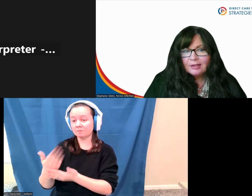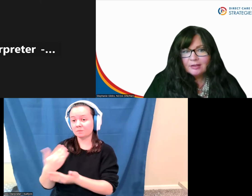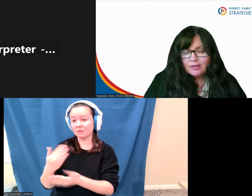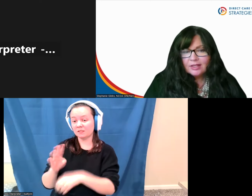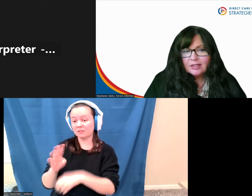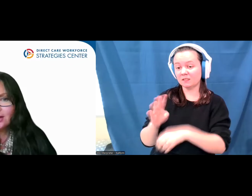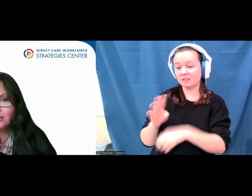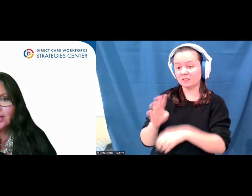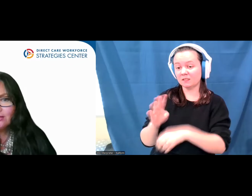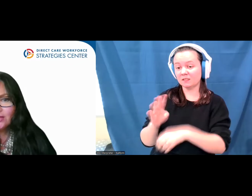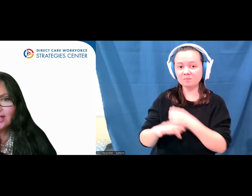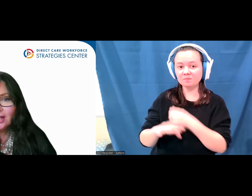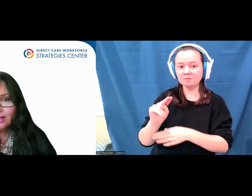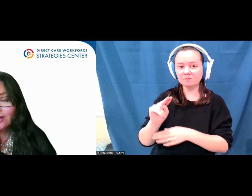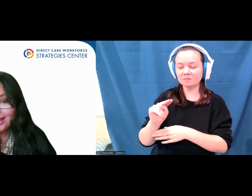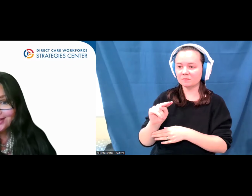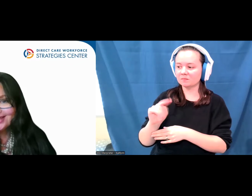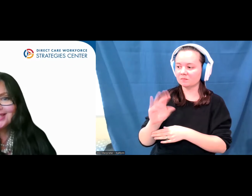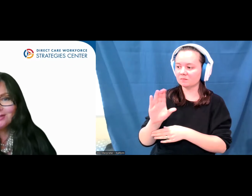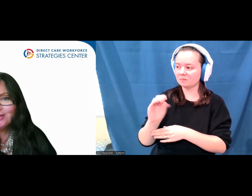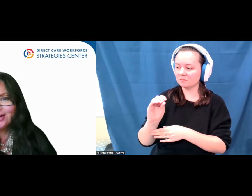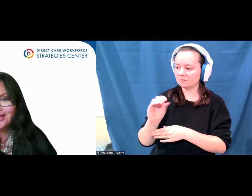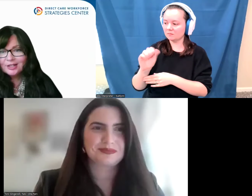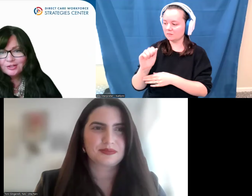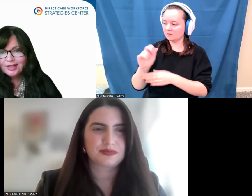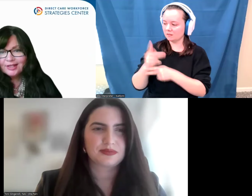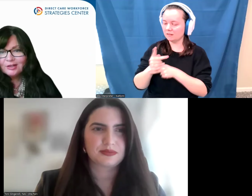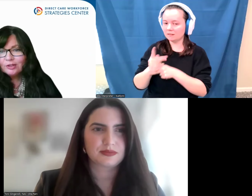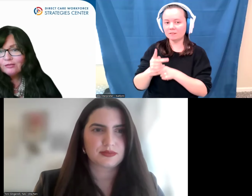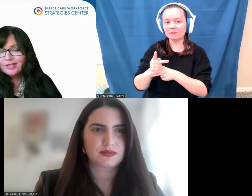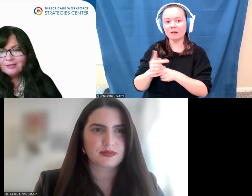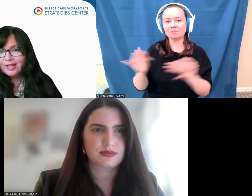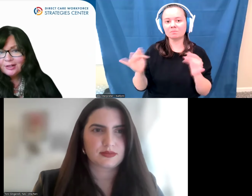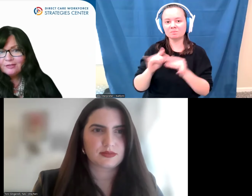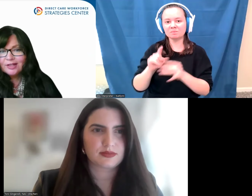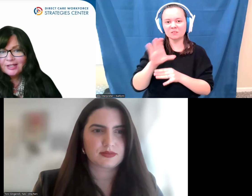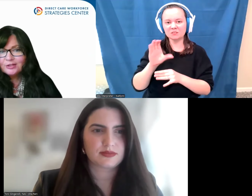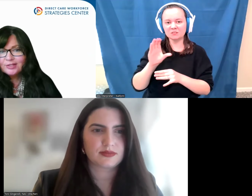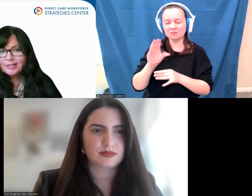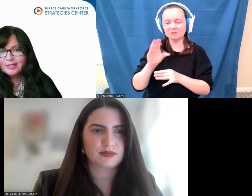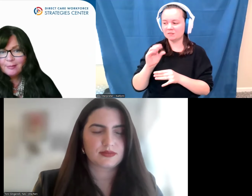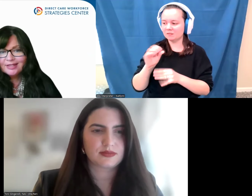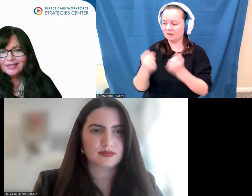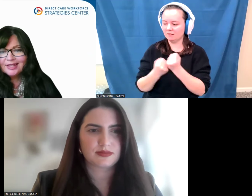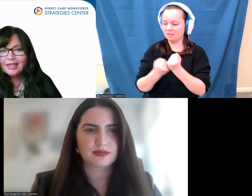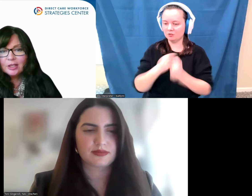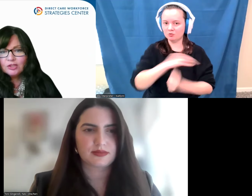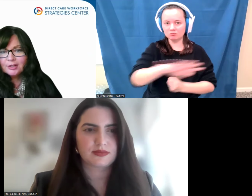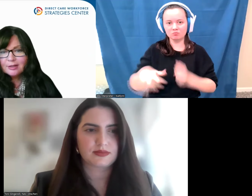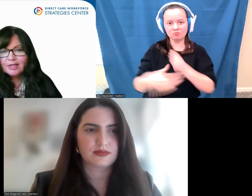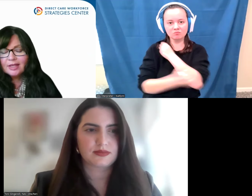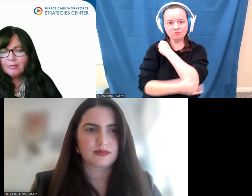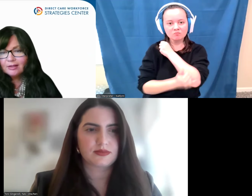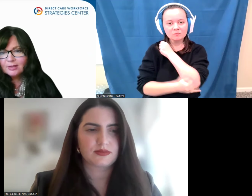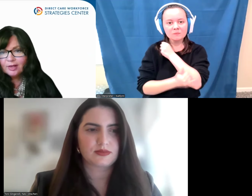Caregiving convened 150 caregiver advocates from across the country for your first ever Caregiver National Summit. Can you share